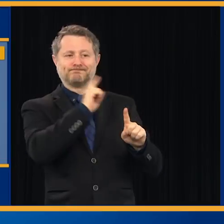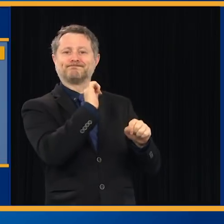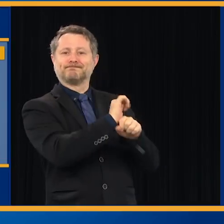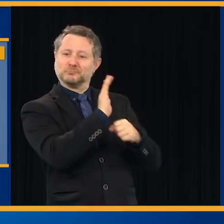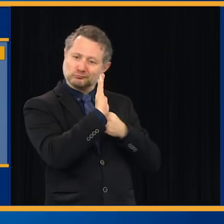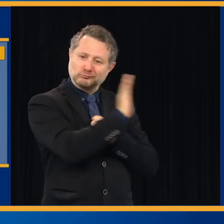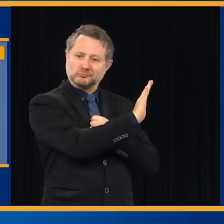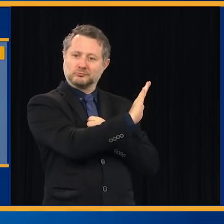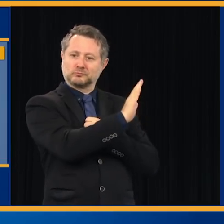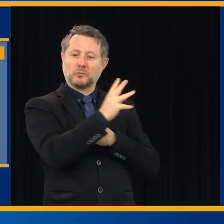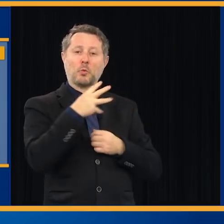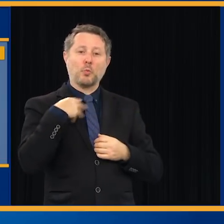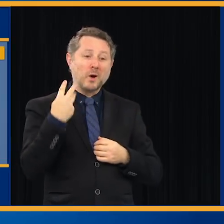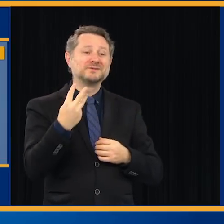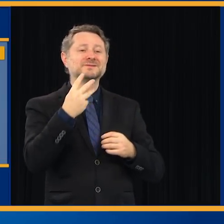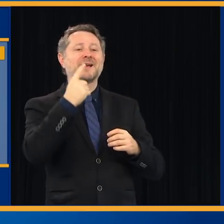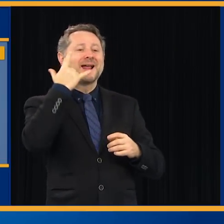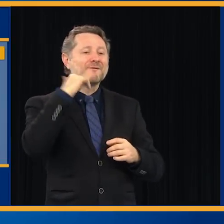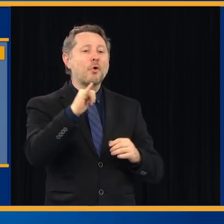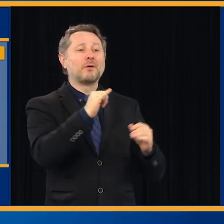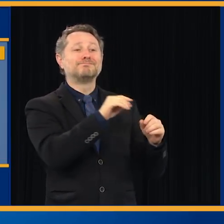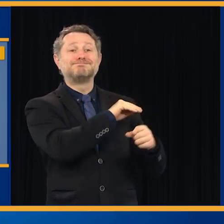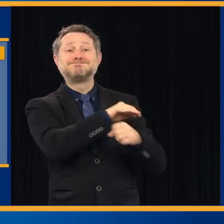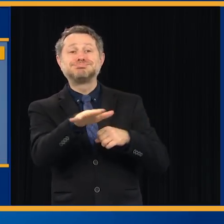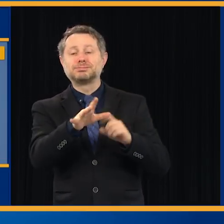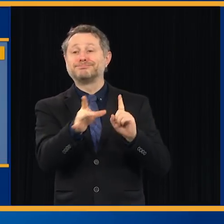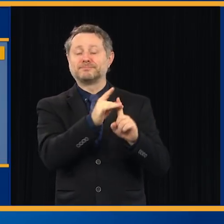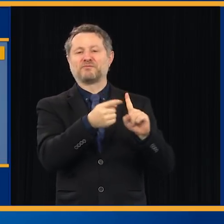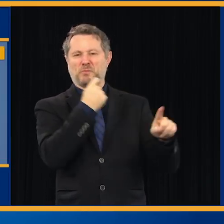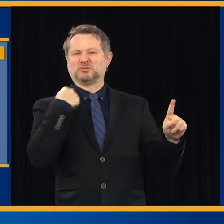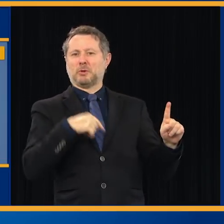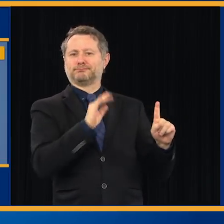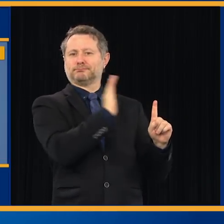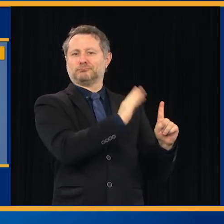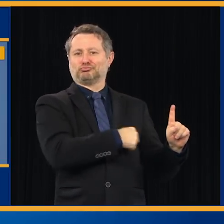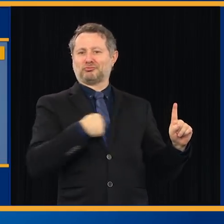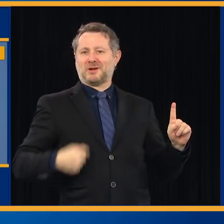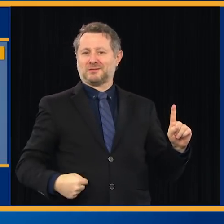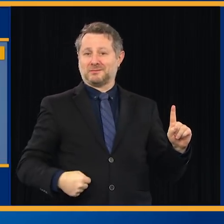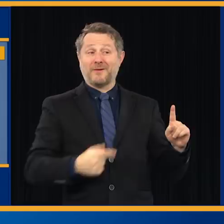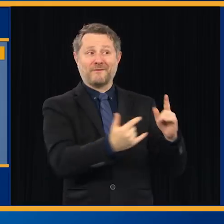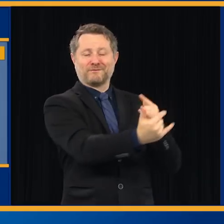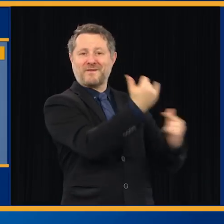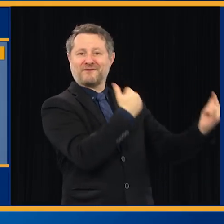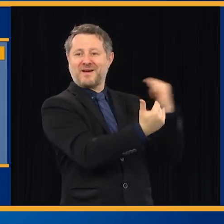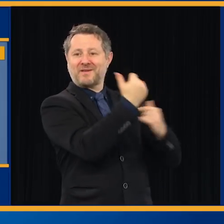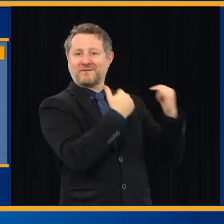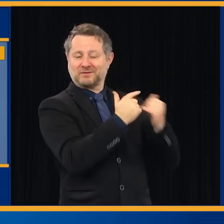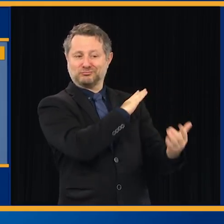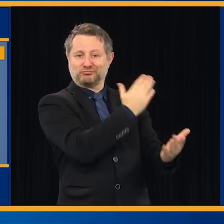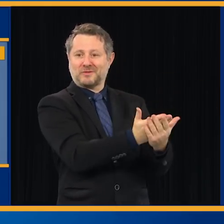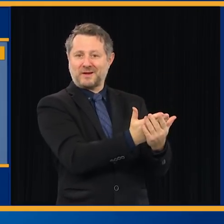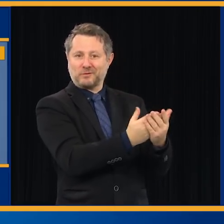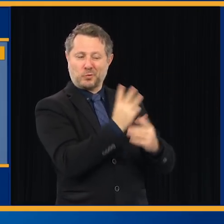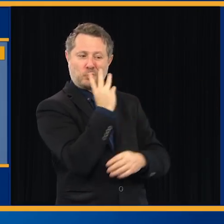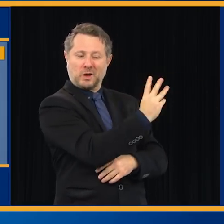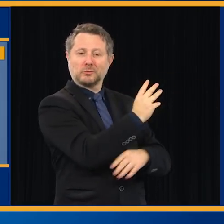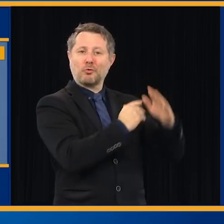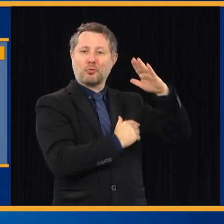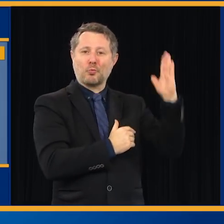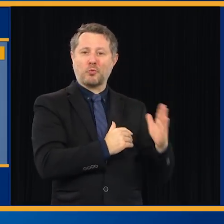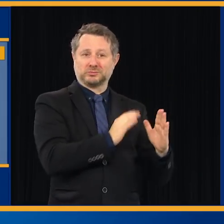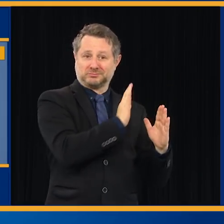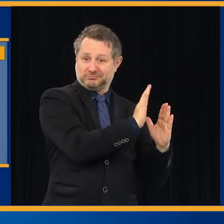California, they came from China. Flights from China land predominantly on the West Coast. What